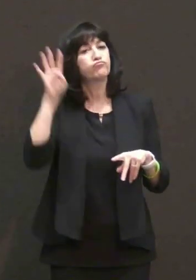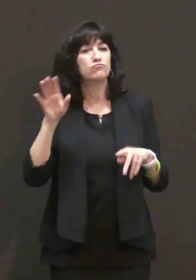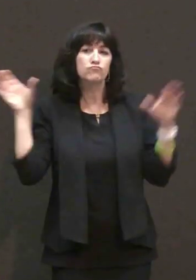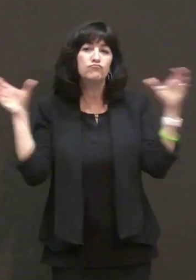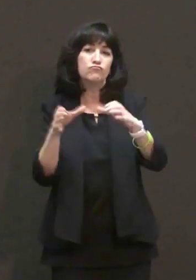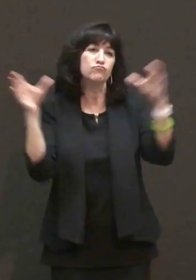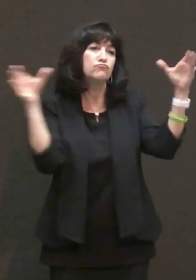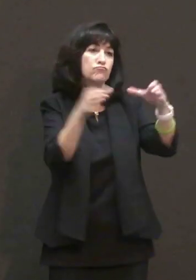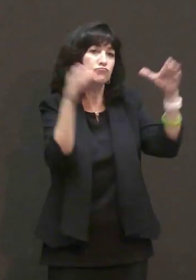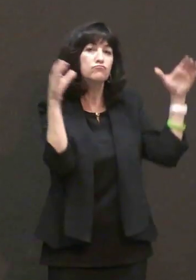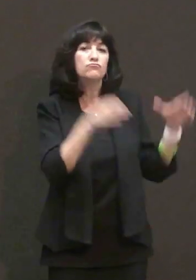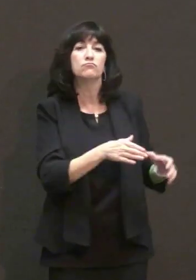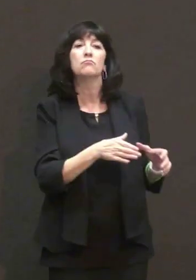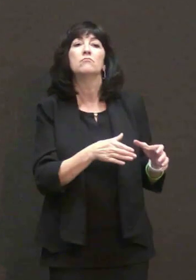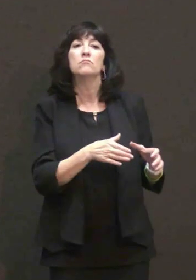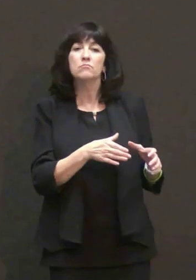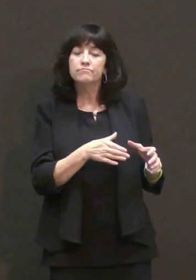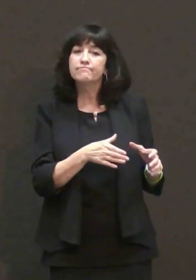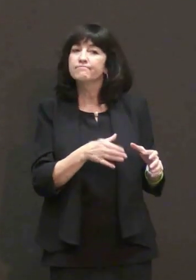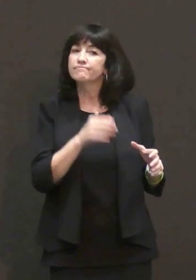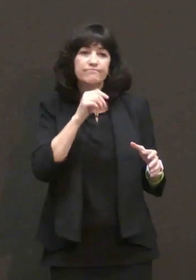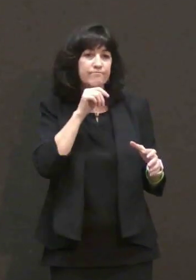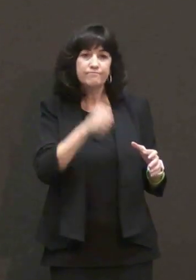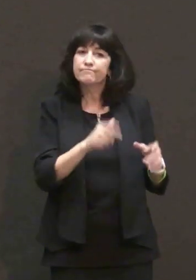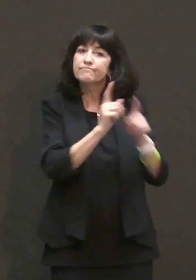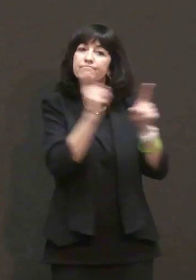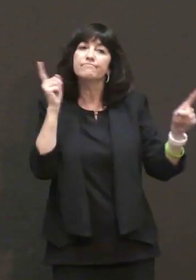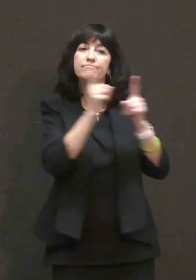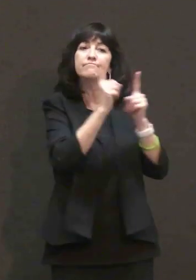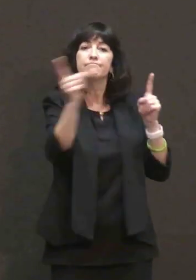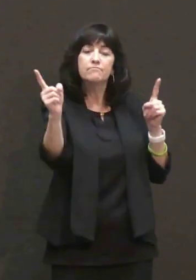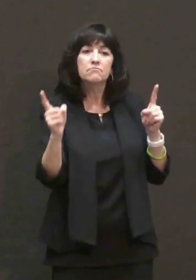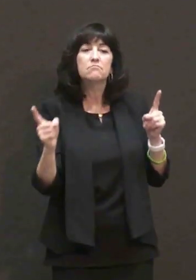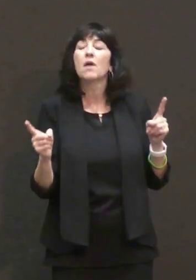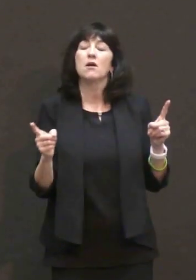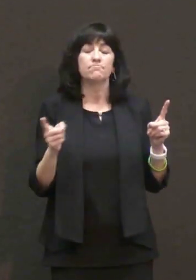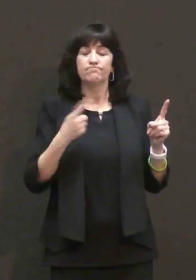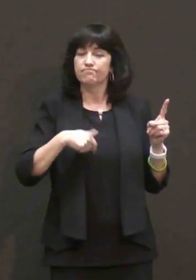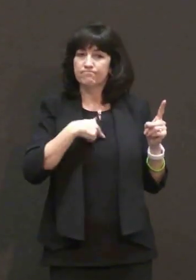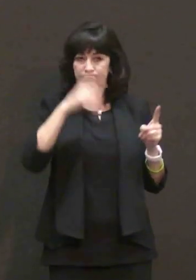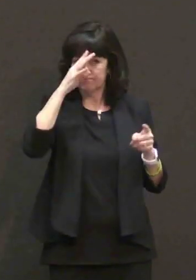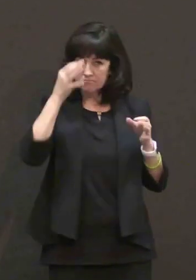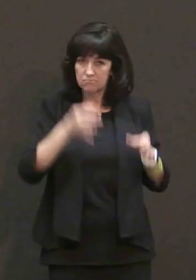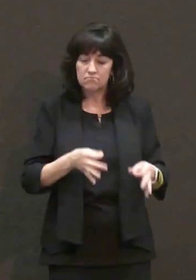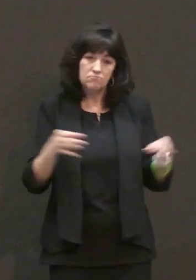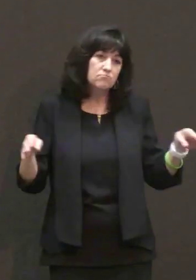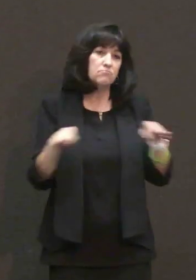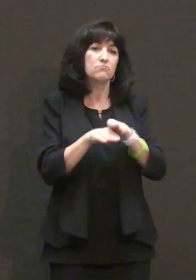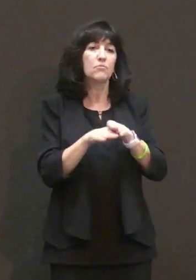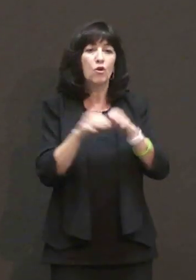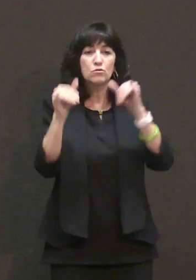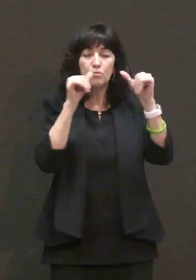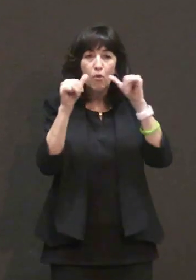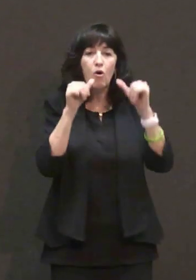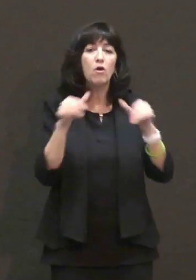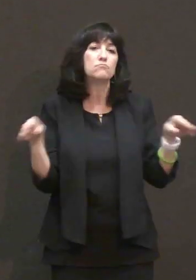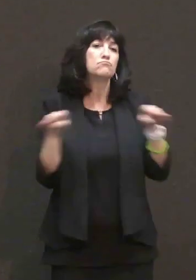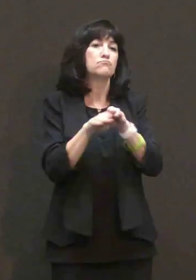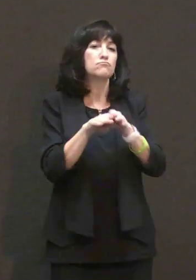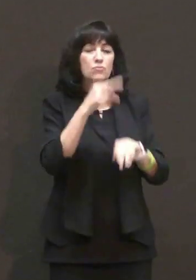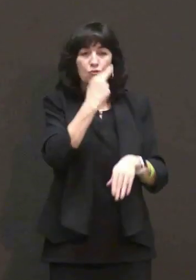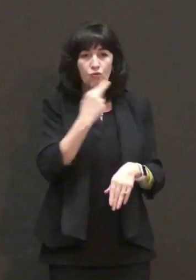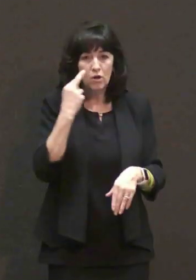what pushed the issue with respect to closing beaches and bars and restaurants. And we did pay attention to what